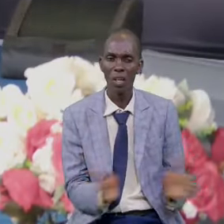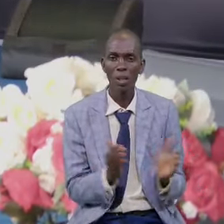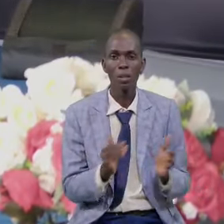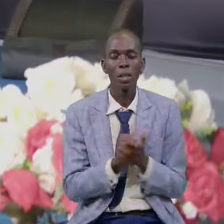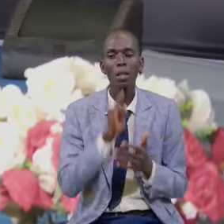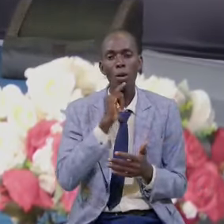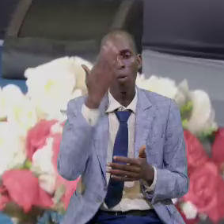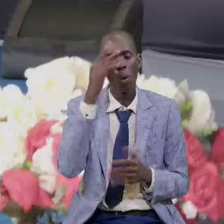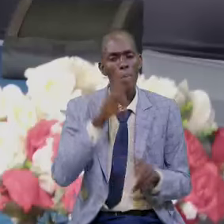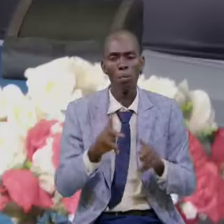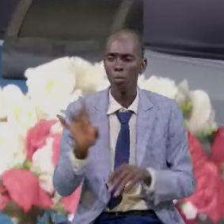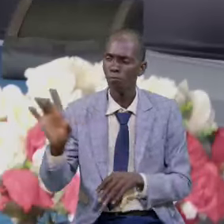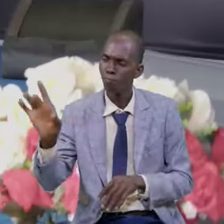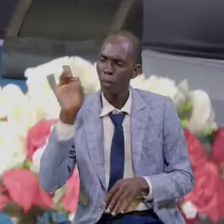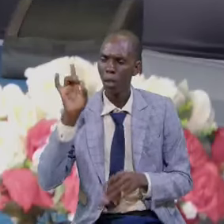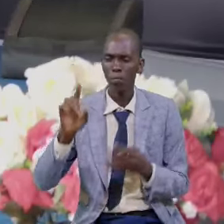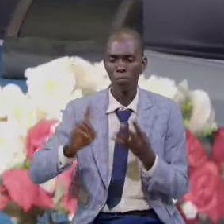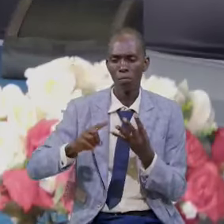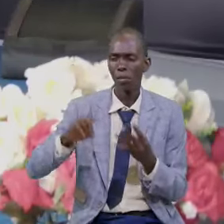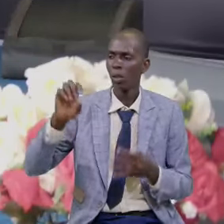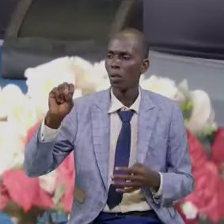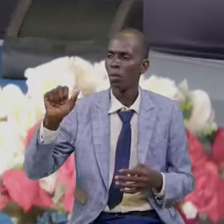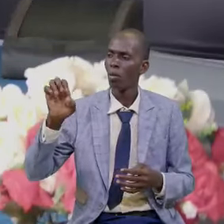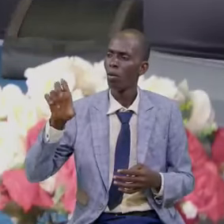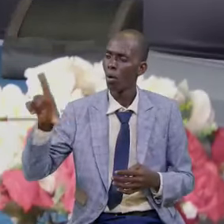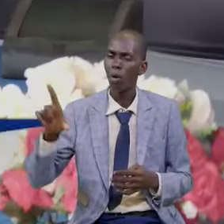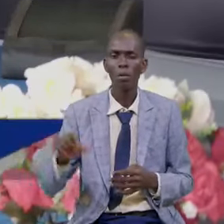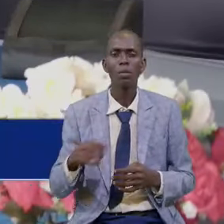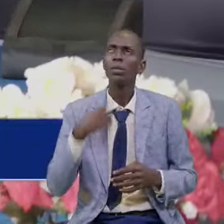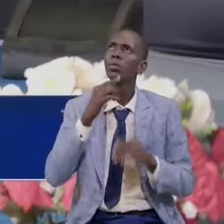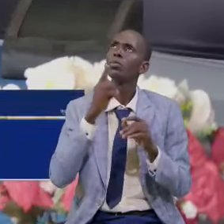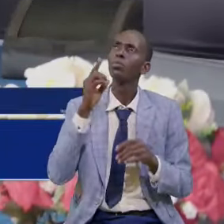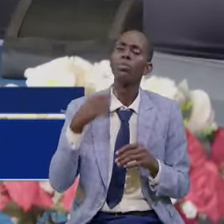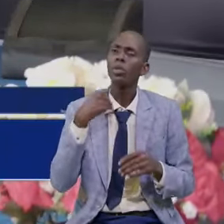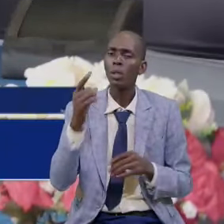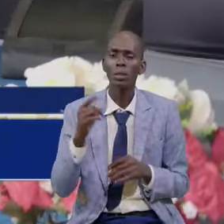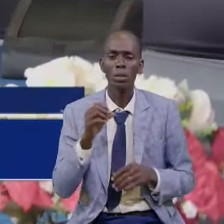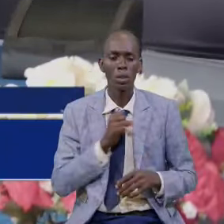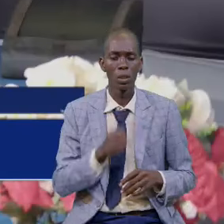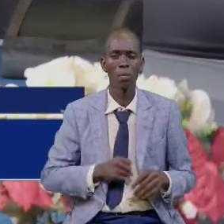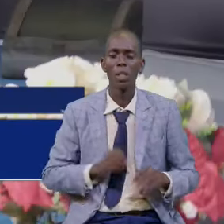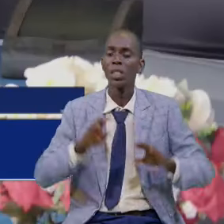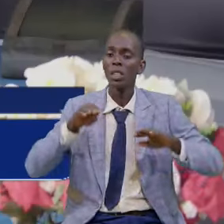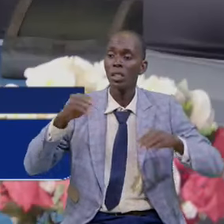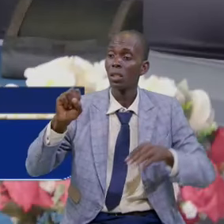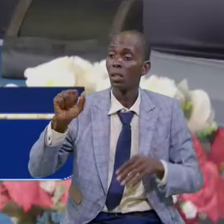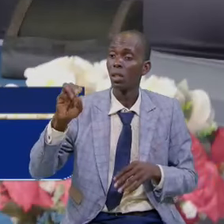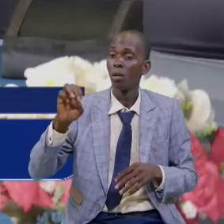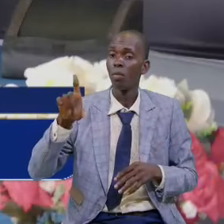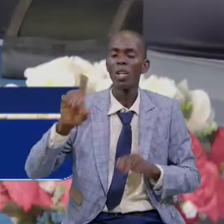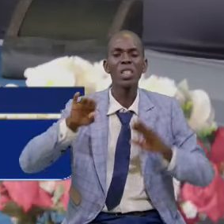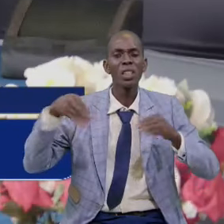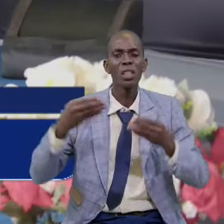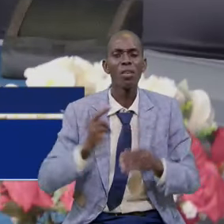a man like other nations that will be able to go before us to battle. And eventually,